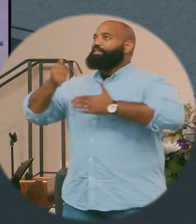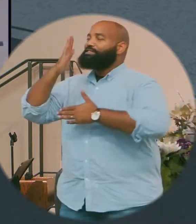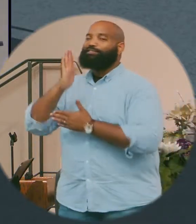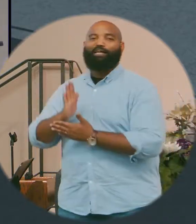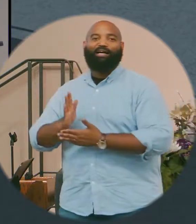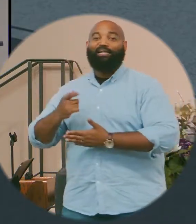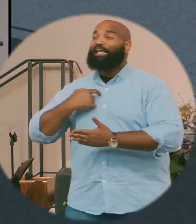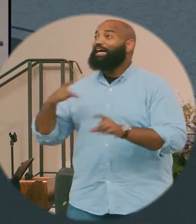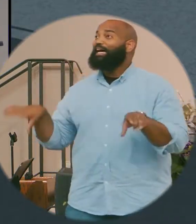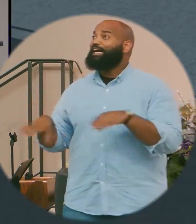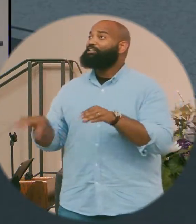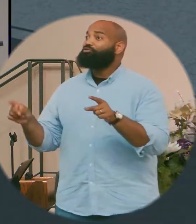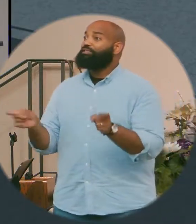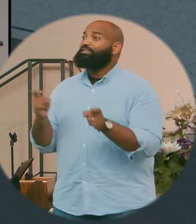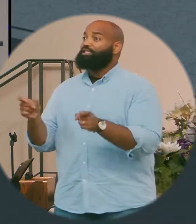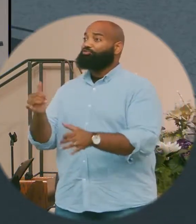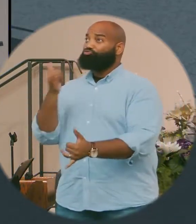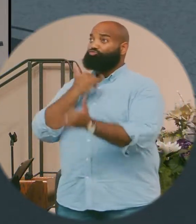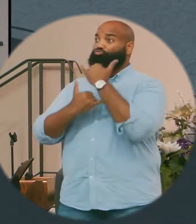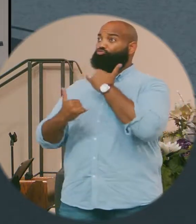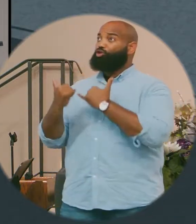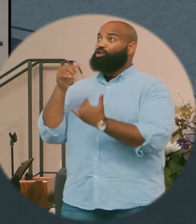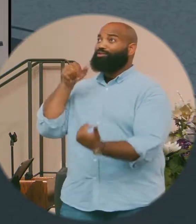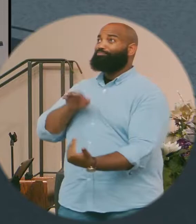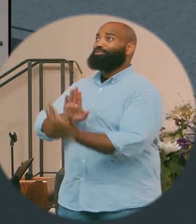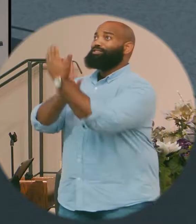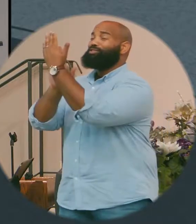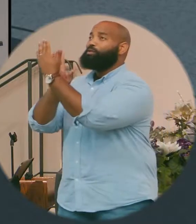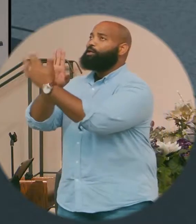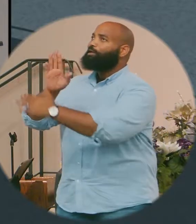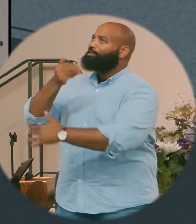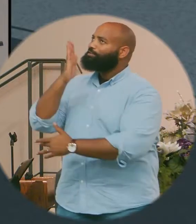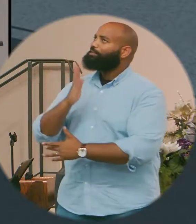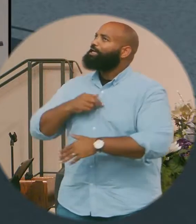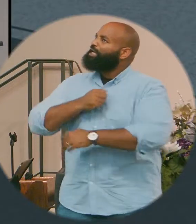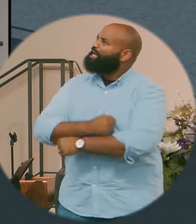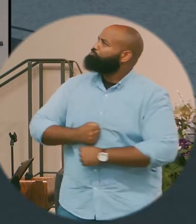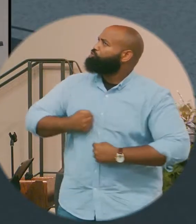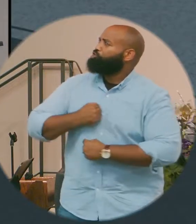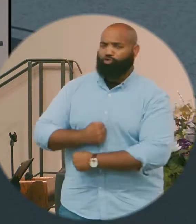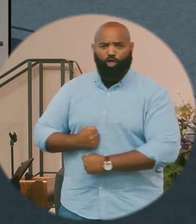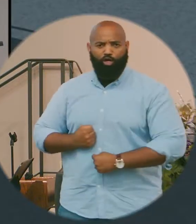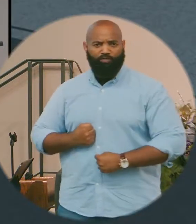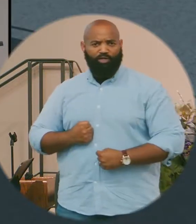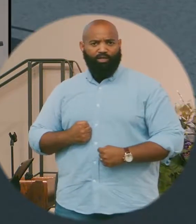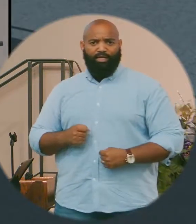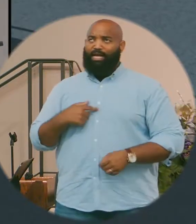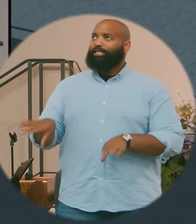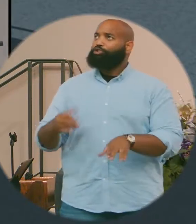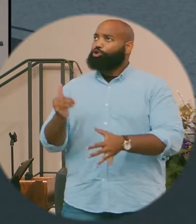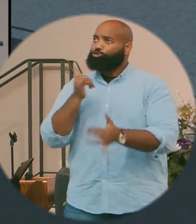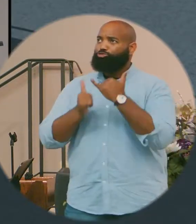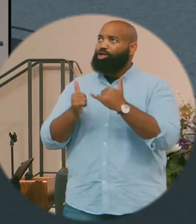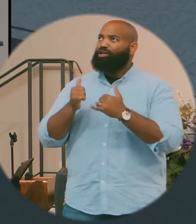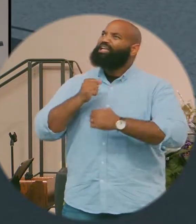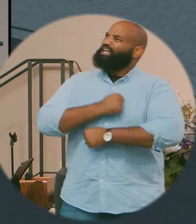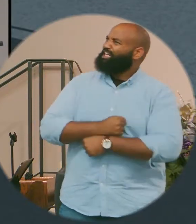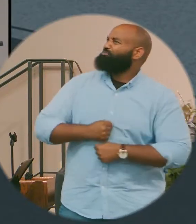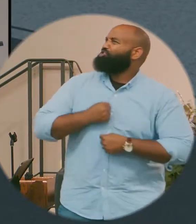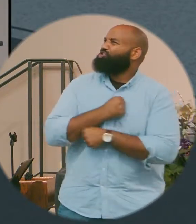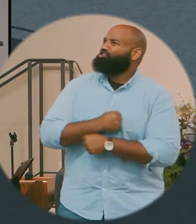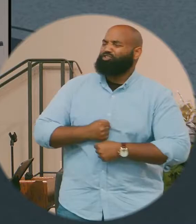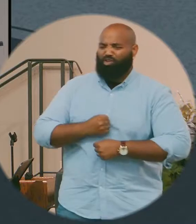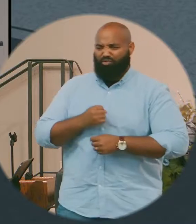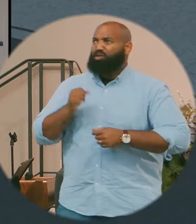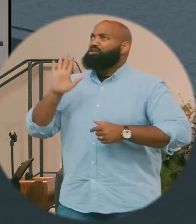was wrong. And I'm not only sorrowful for this thing, but I'm sorrowful to how it hurt you, God. The one who wakes me up